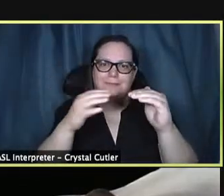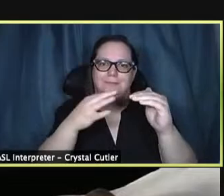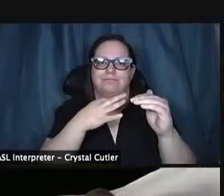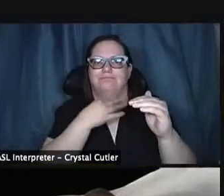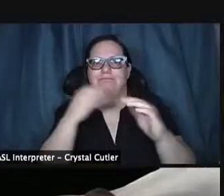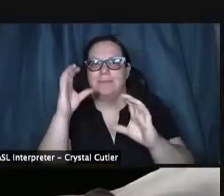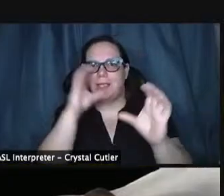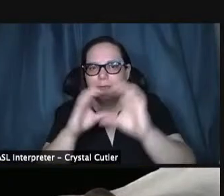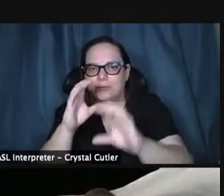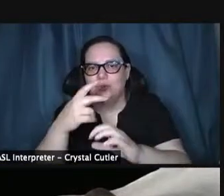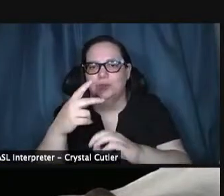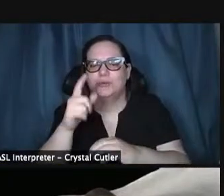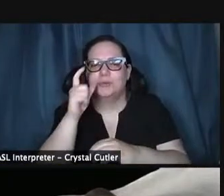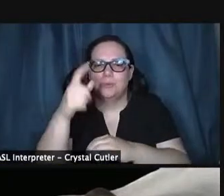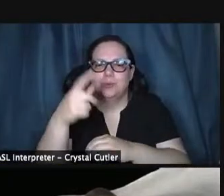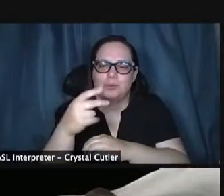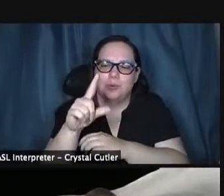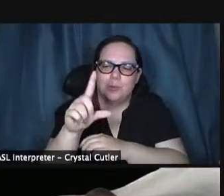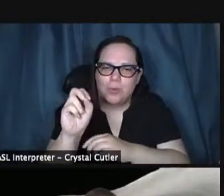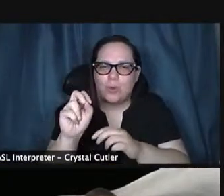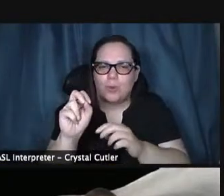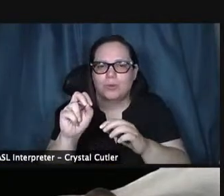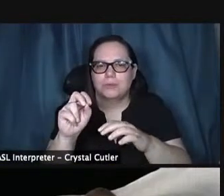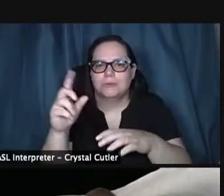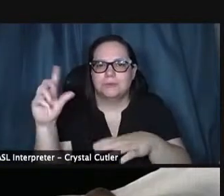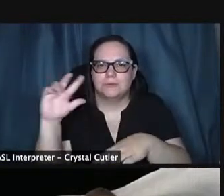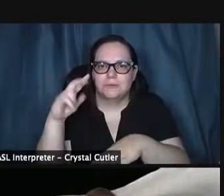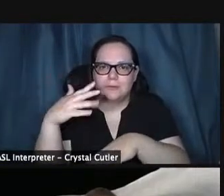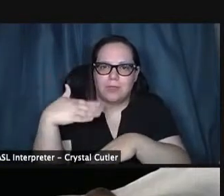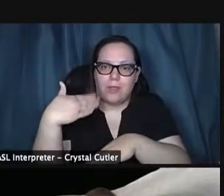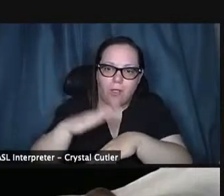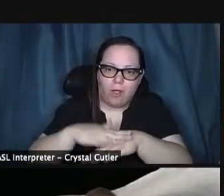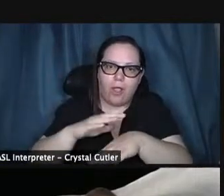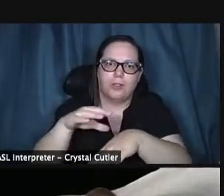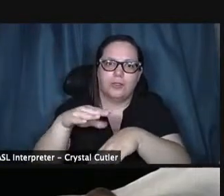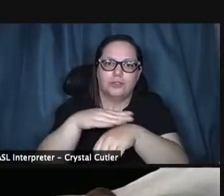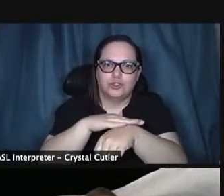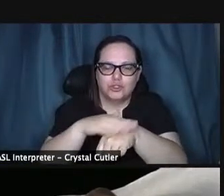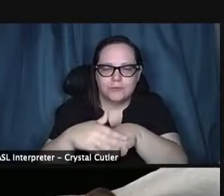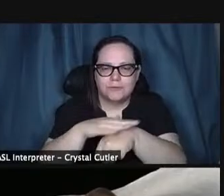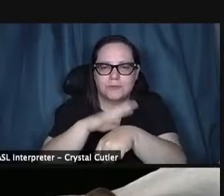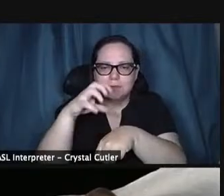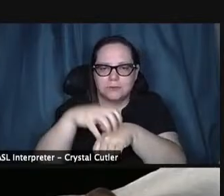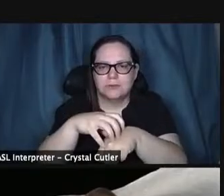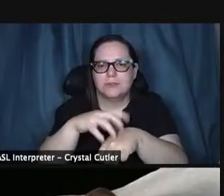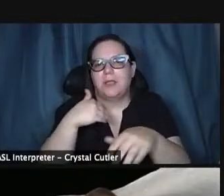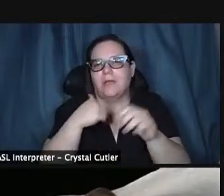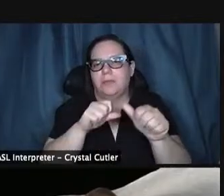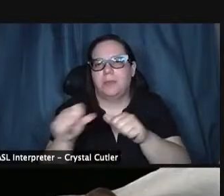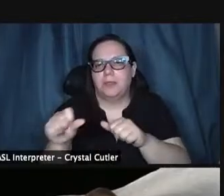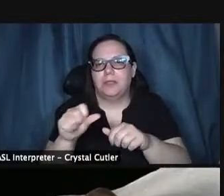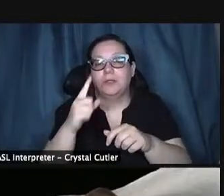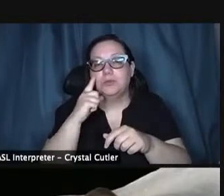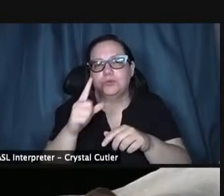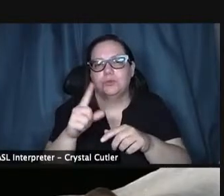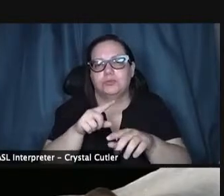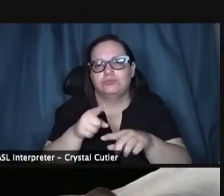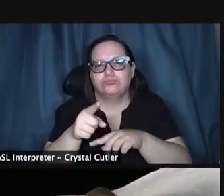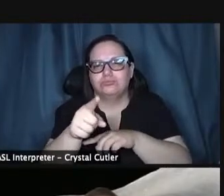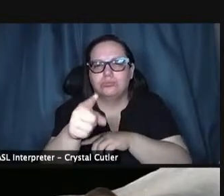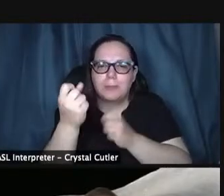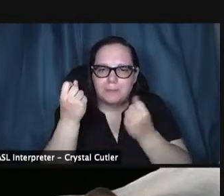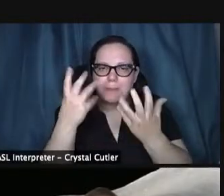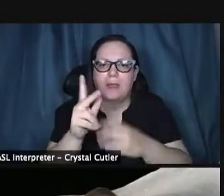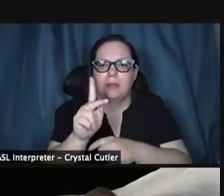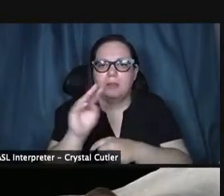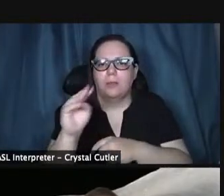getting down to the surface, having mobility of many kilometers, and looking both at the surface and subsurface in